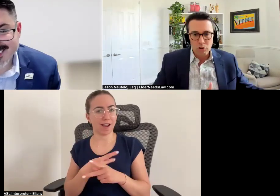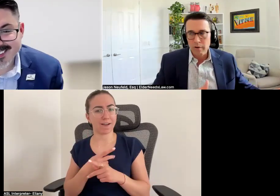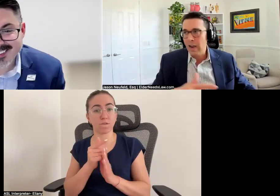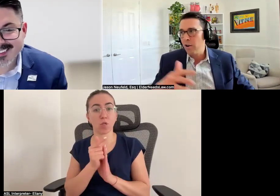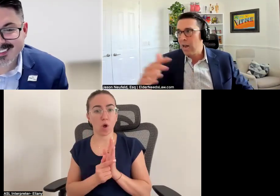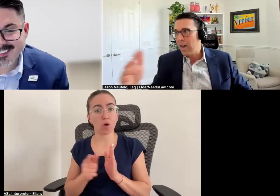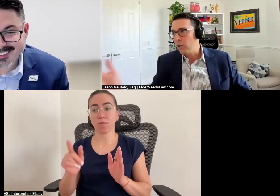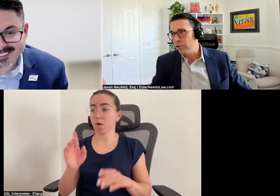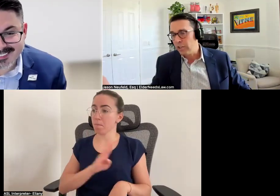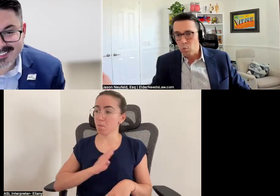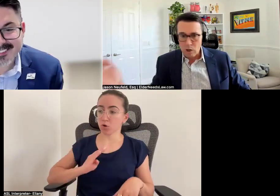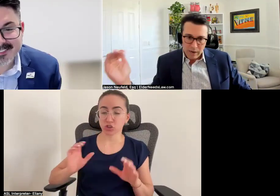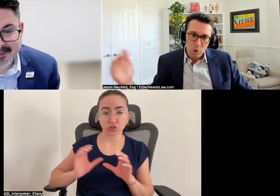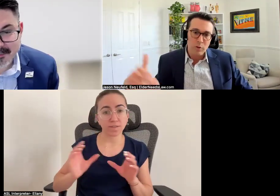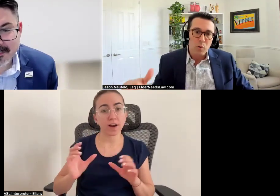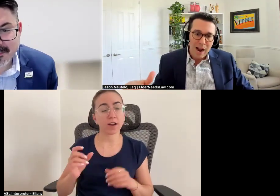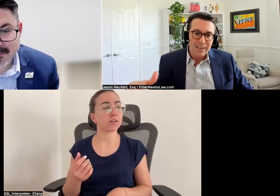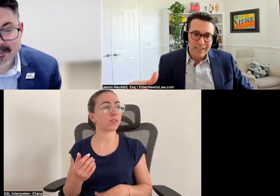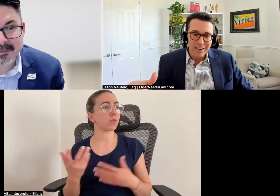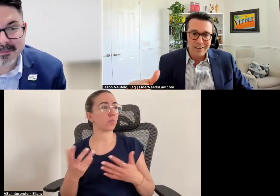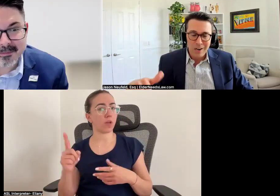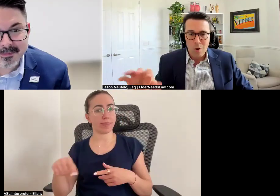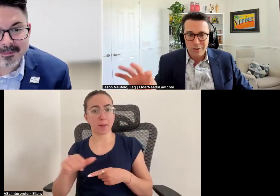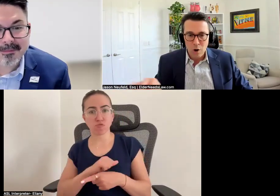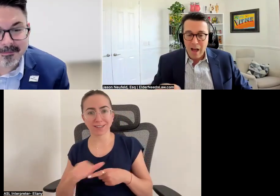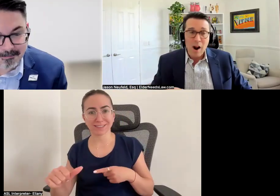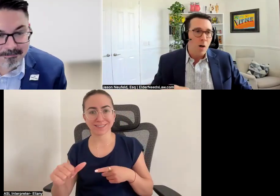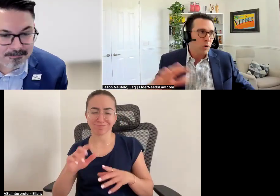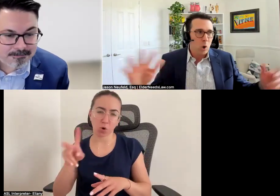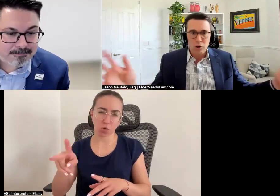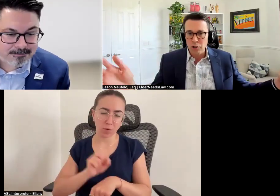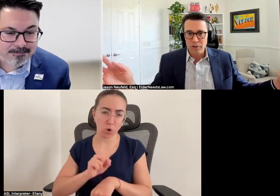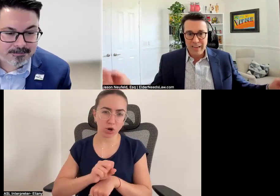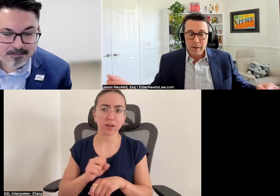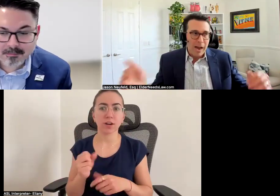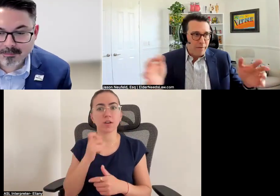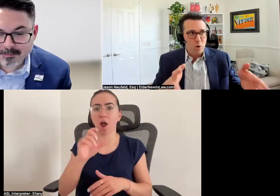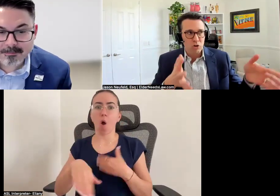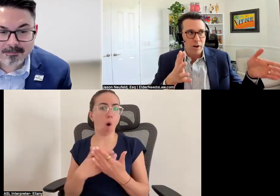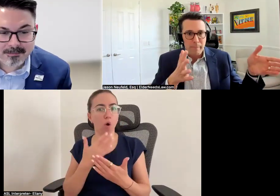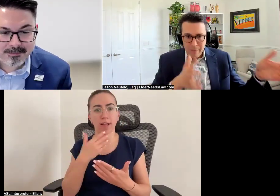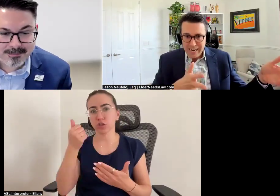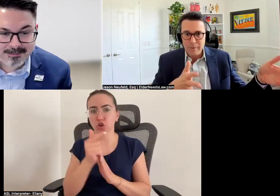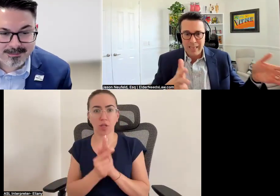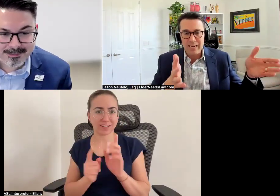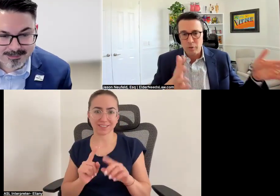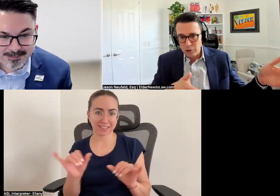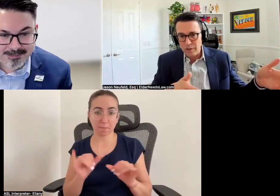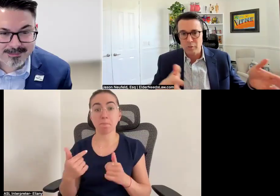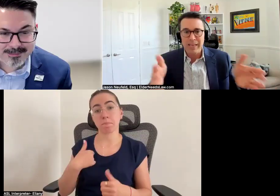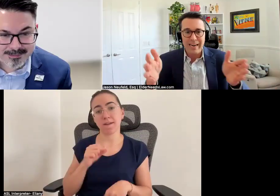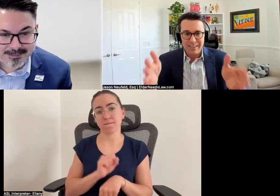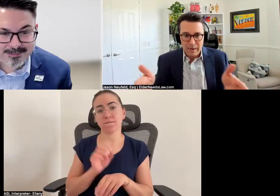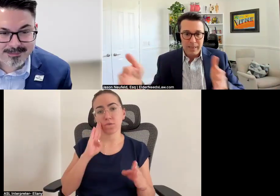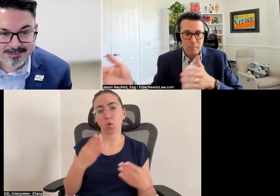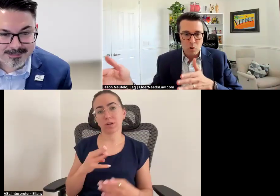they board certified or not? You can see what do they practice in? Not all elder law attorneys are the same. I focus on Medicaid planning, special